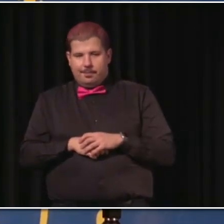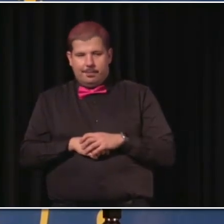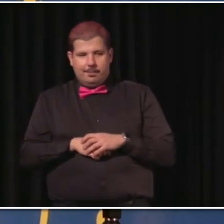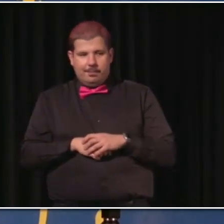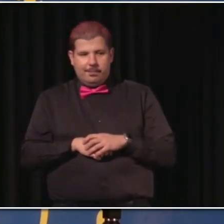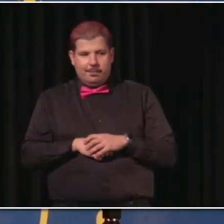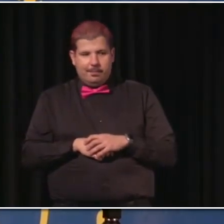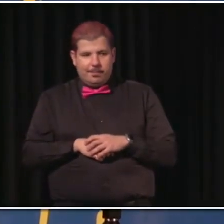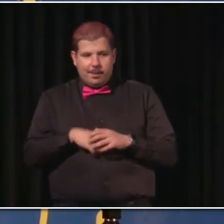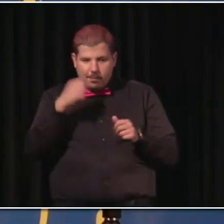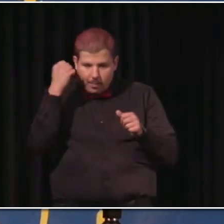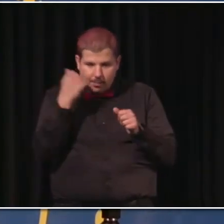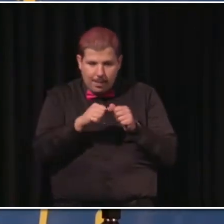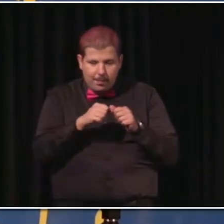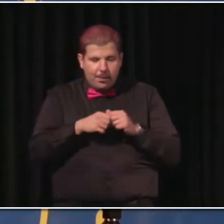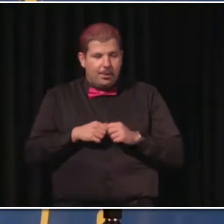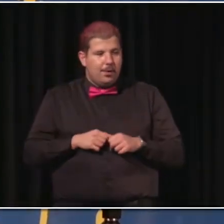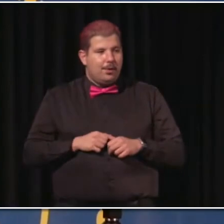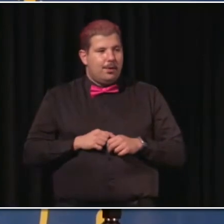But remember,